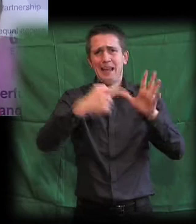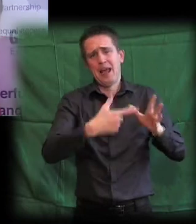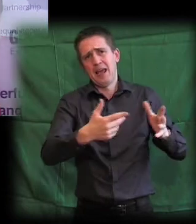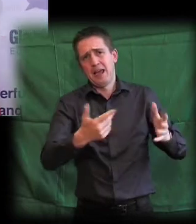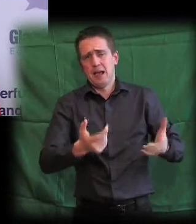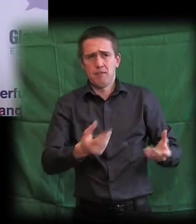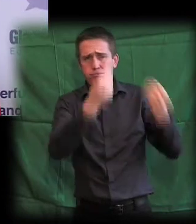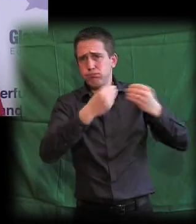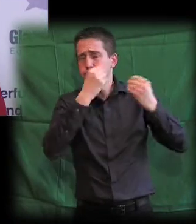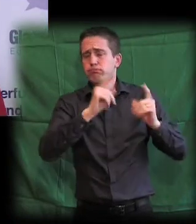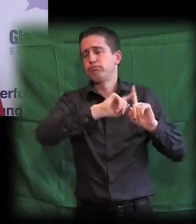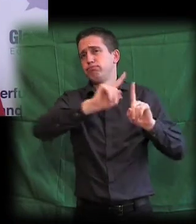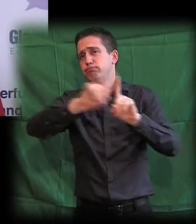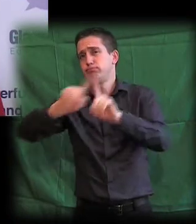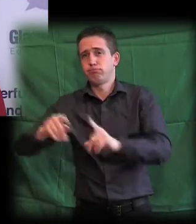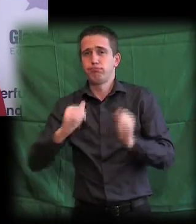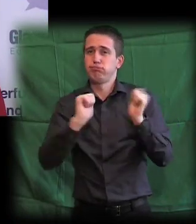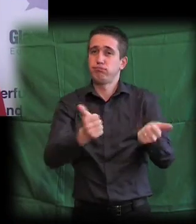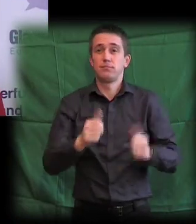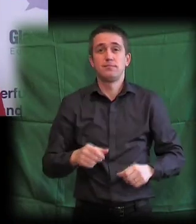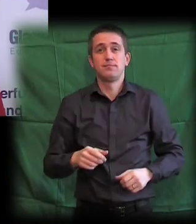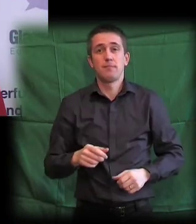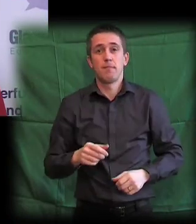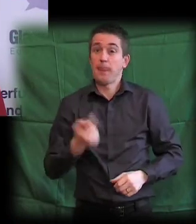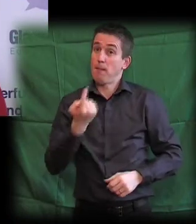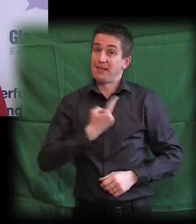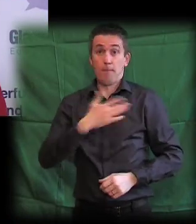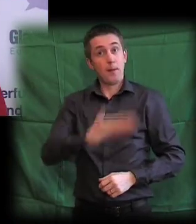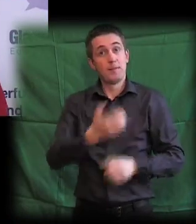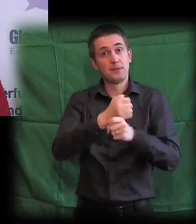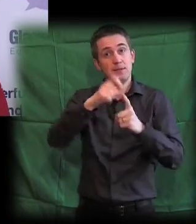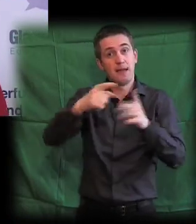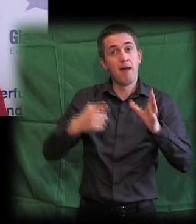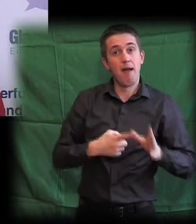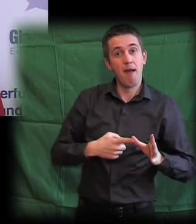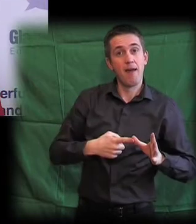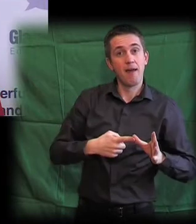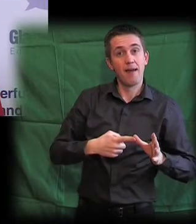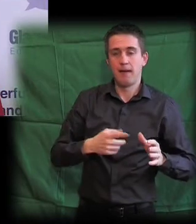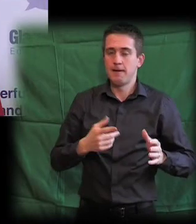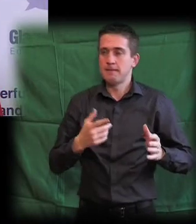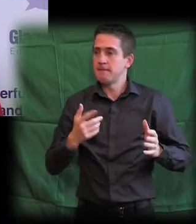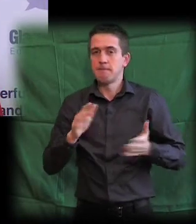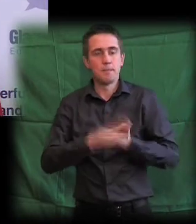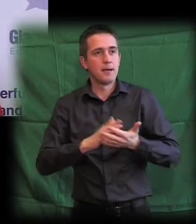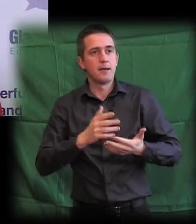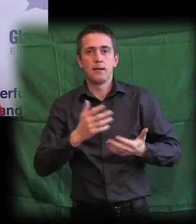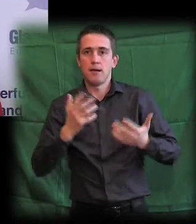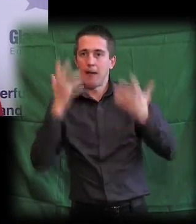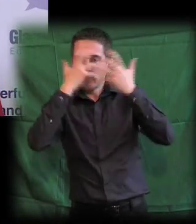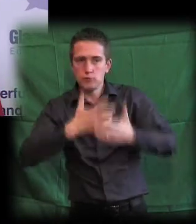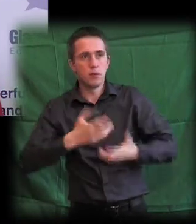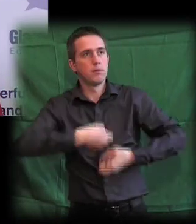me. I'm quite happy to be here and be a member. I like other people fighting because I feel as if I don't